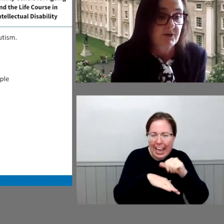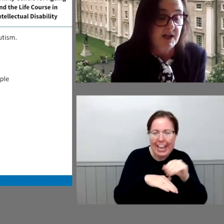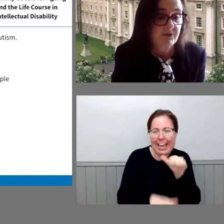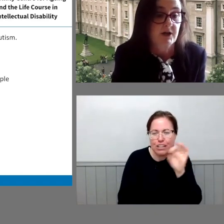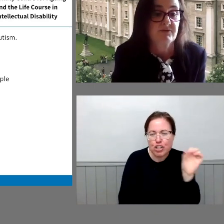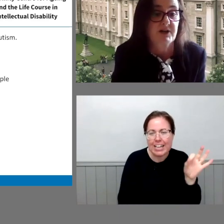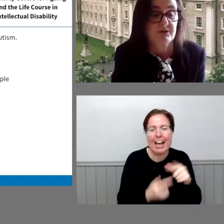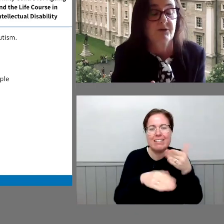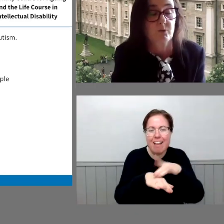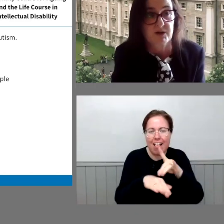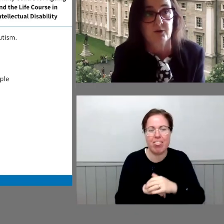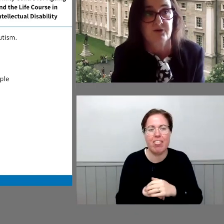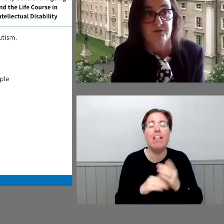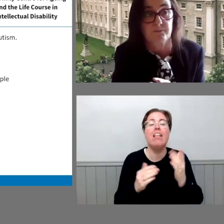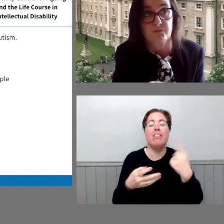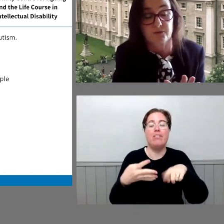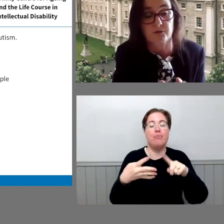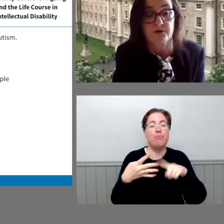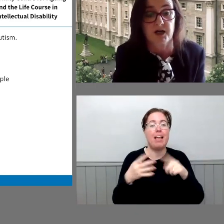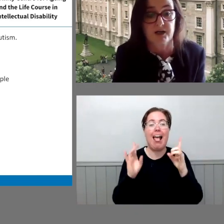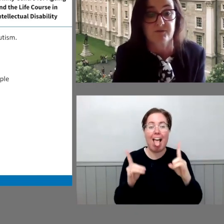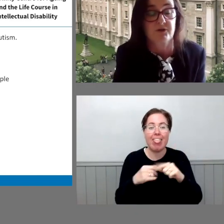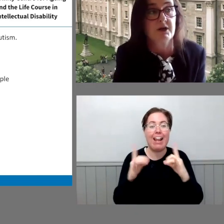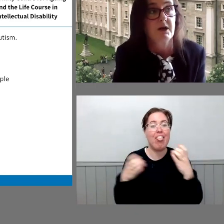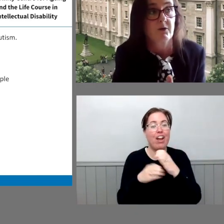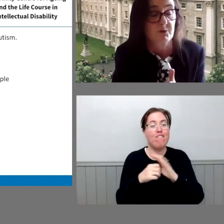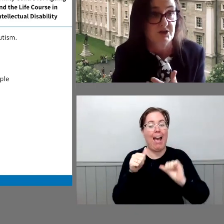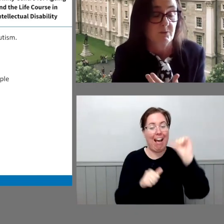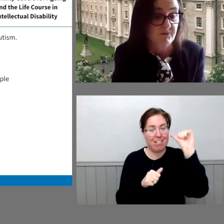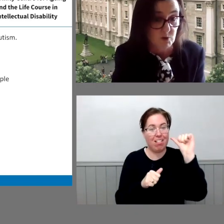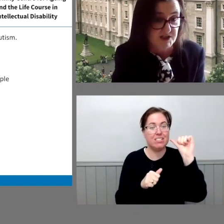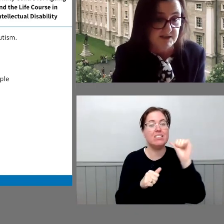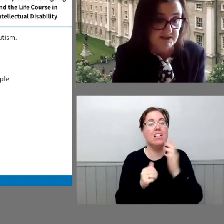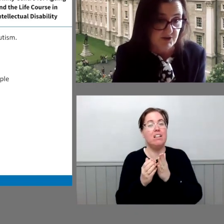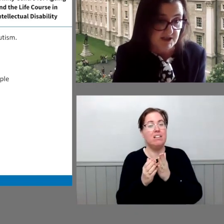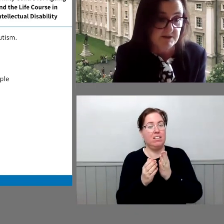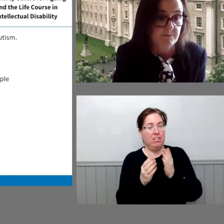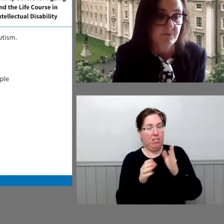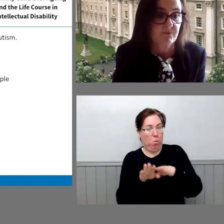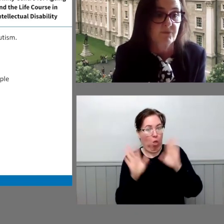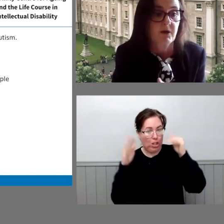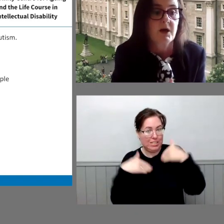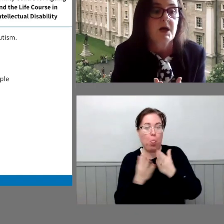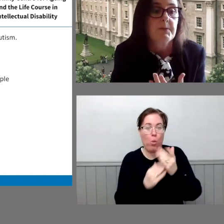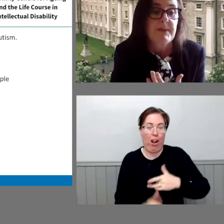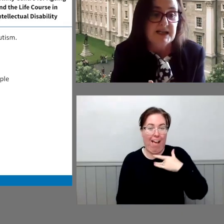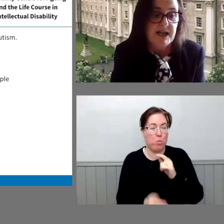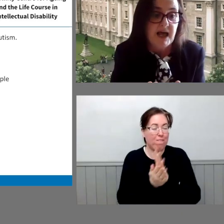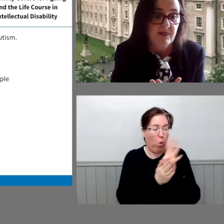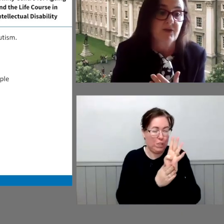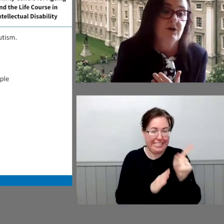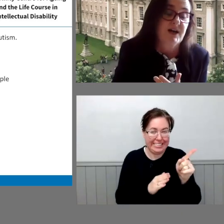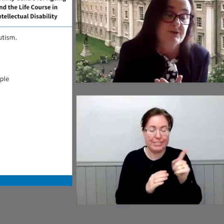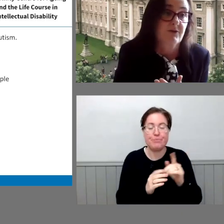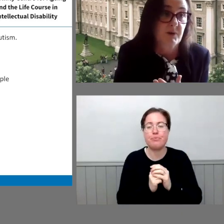looked at health and healthcare for adults with autism through their lives, of which there were 14 studies.